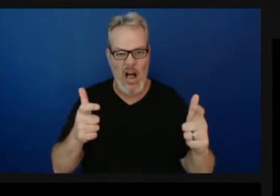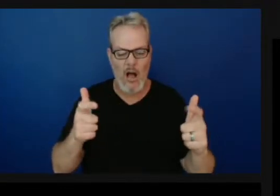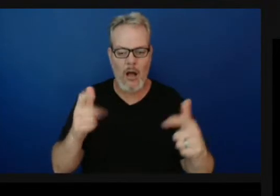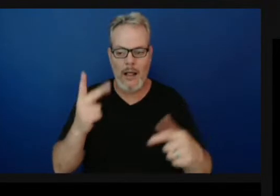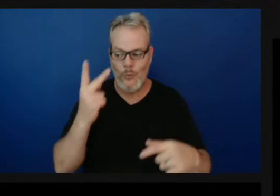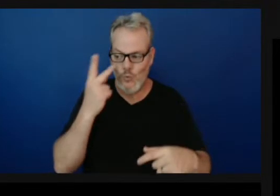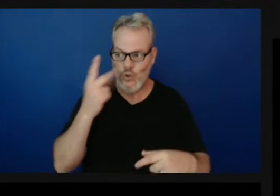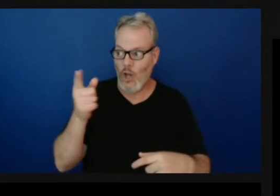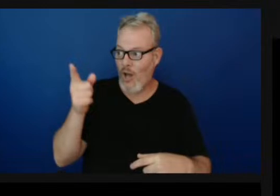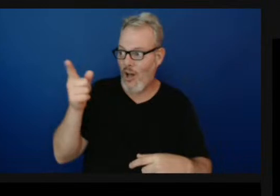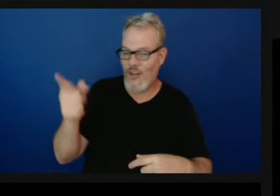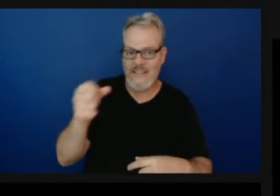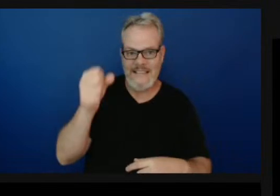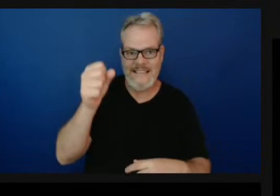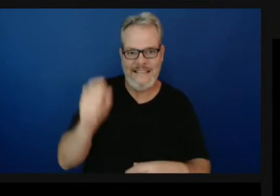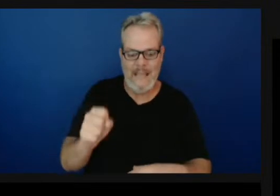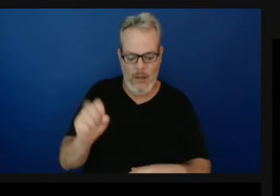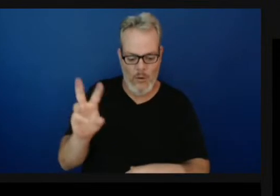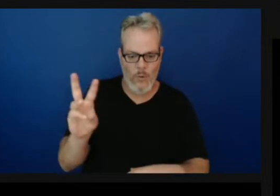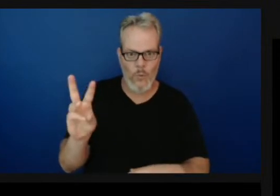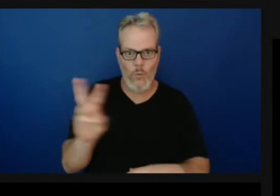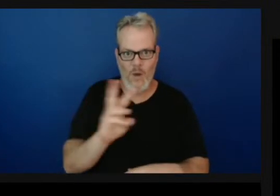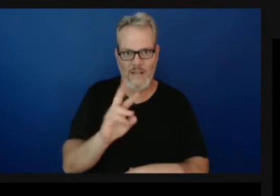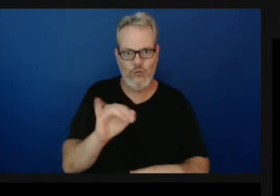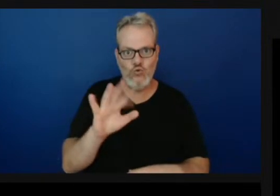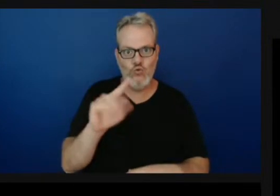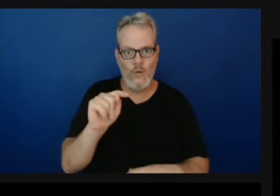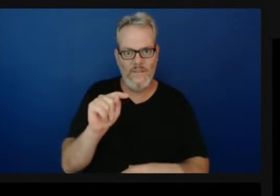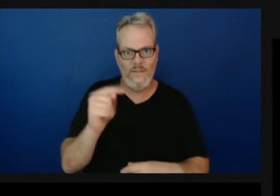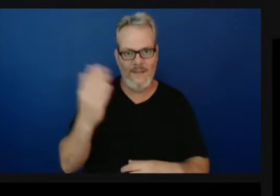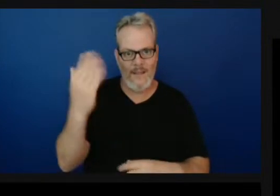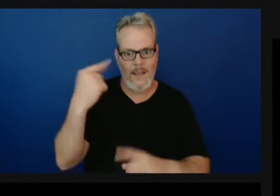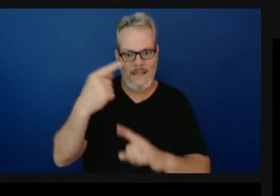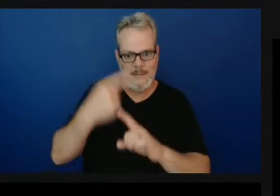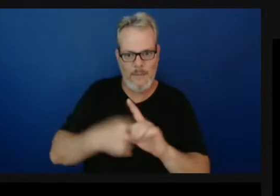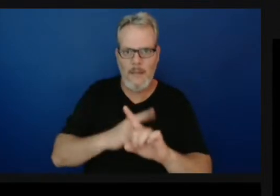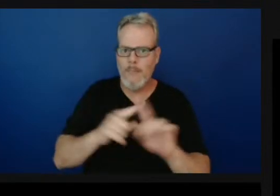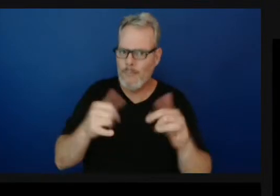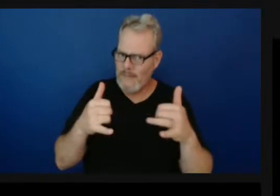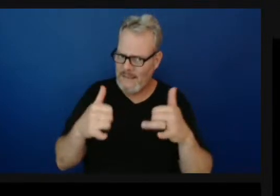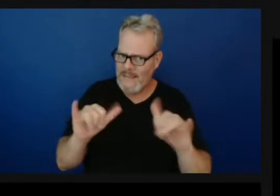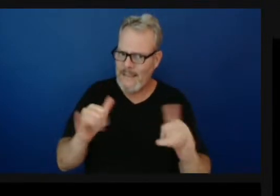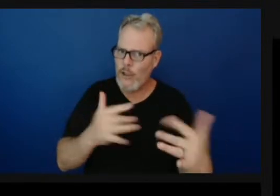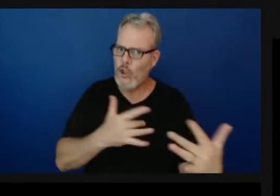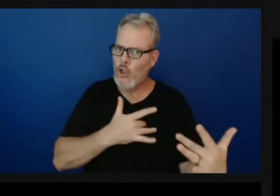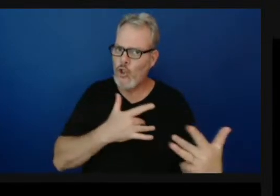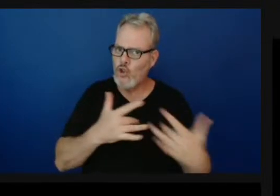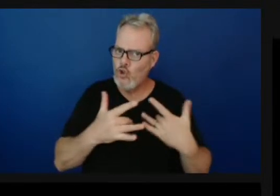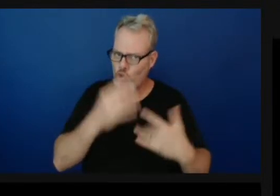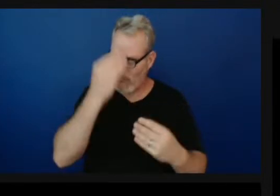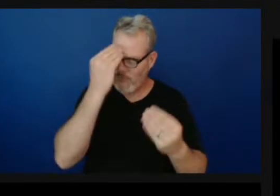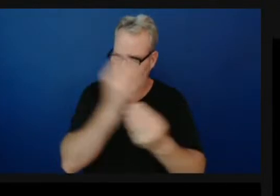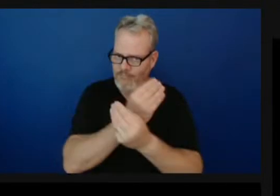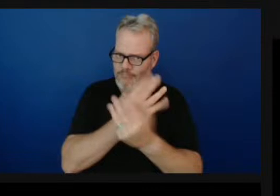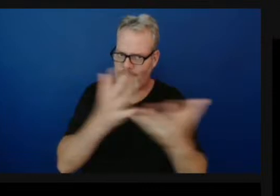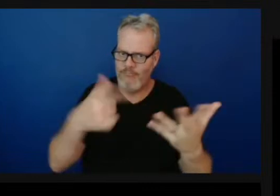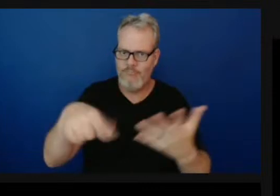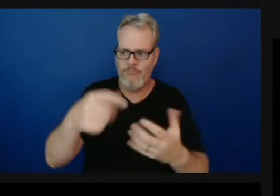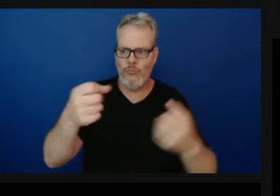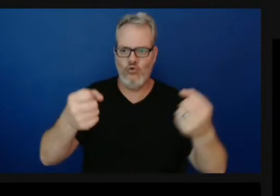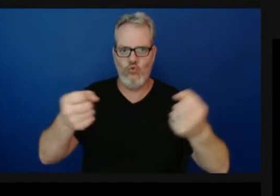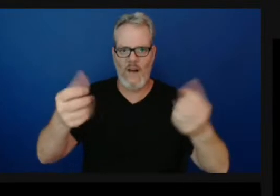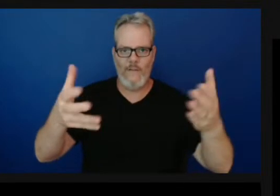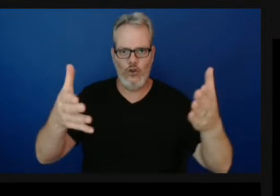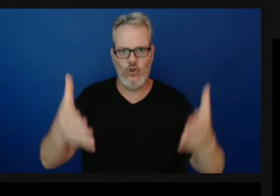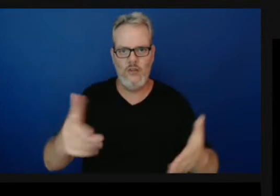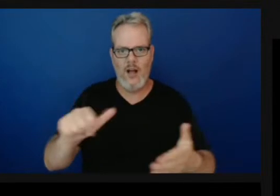Southwest Rift last month, but still significant of concern to motorists and other